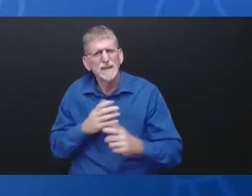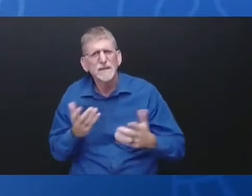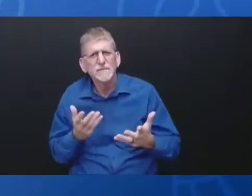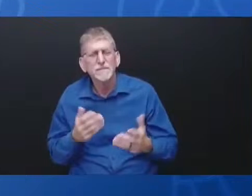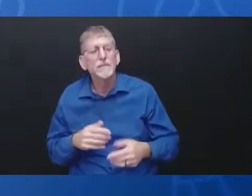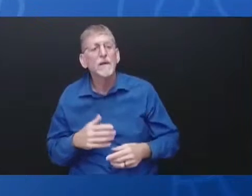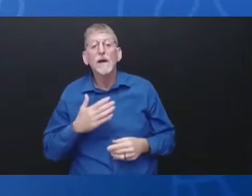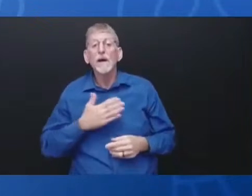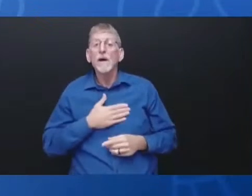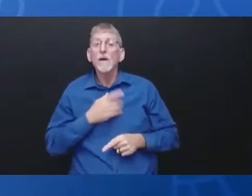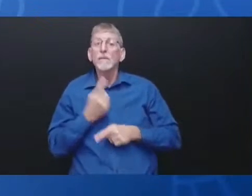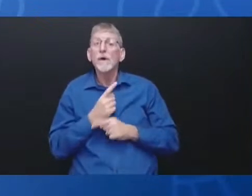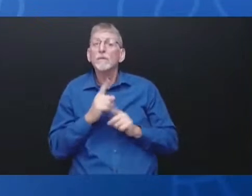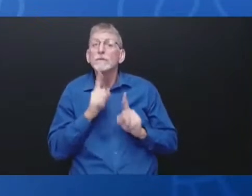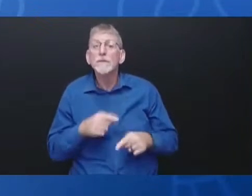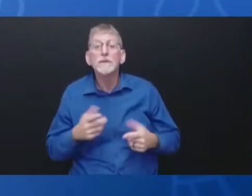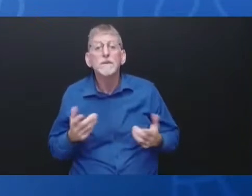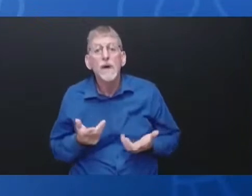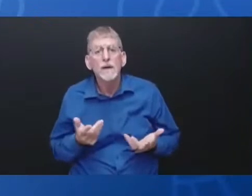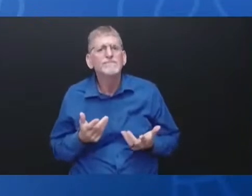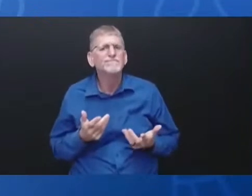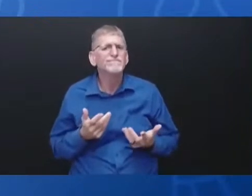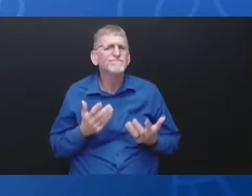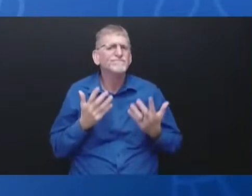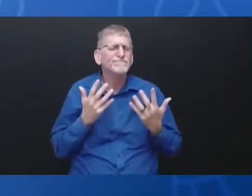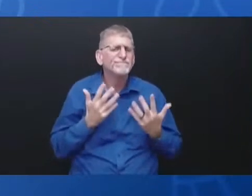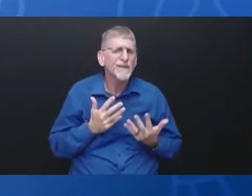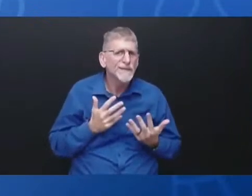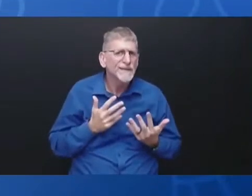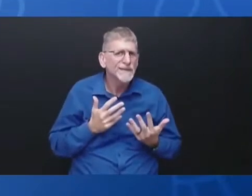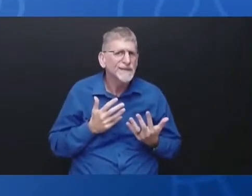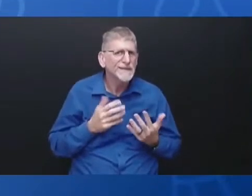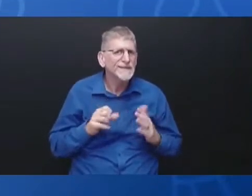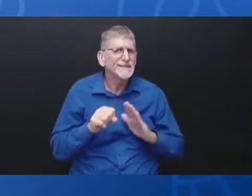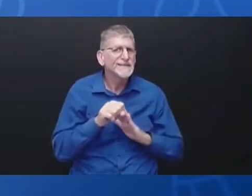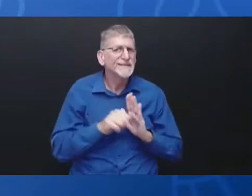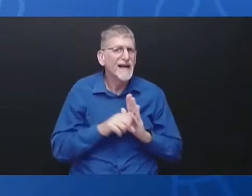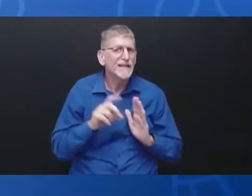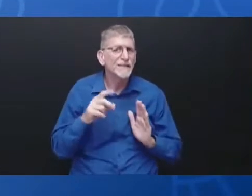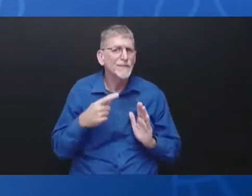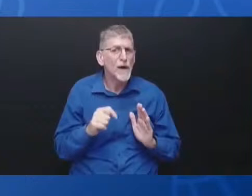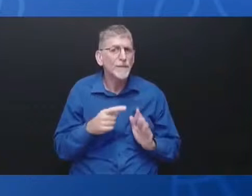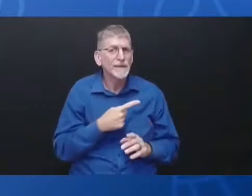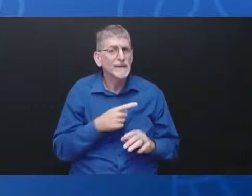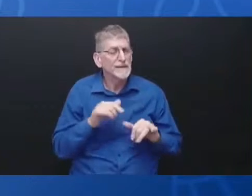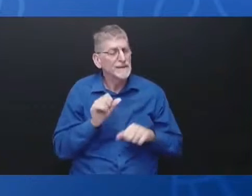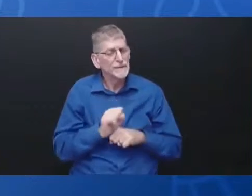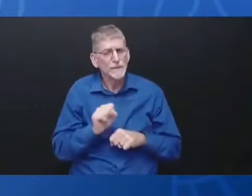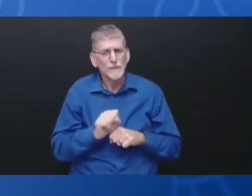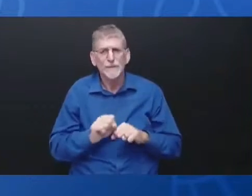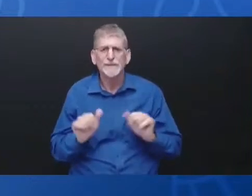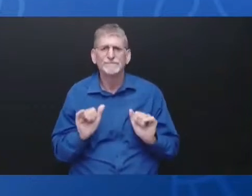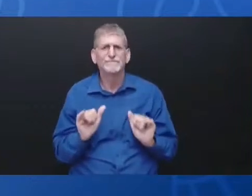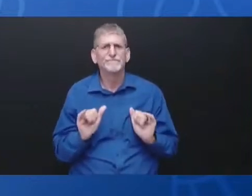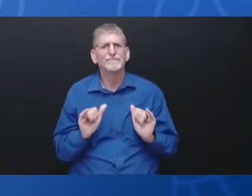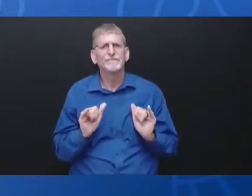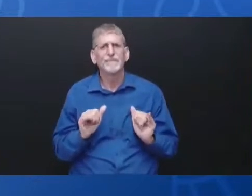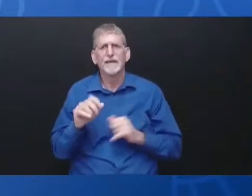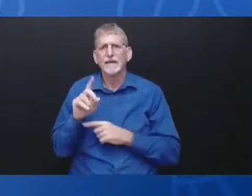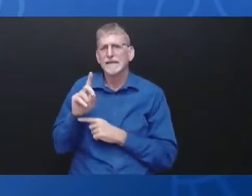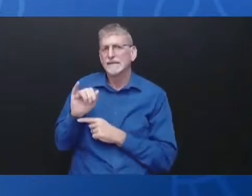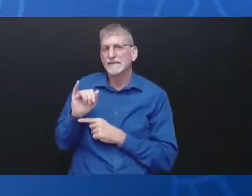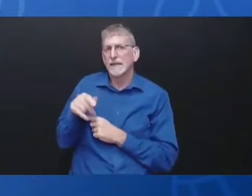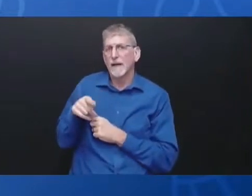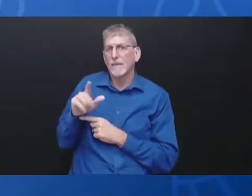unfortunately the nature of the State Department and what we do. When it comes to diplomatic efforts, whether they exist or not, the nature of